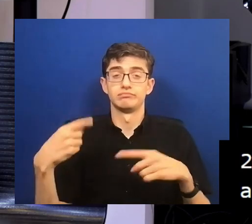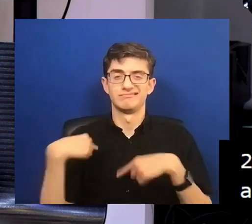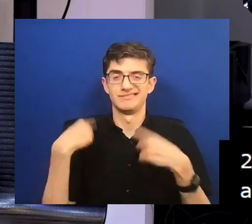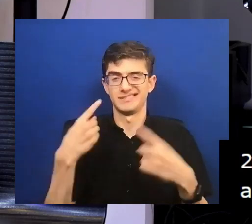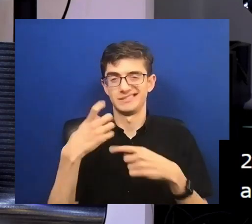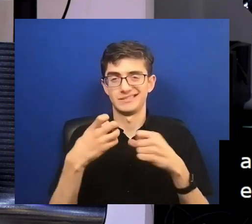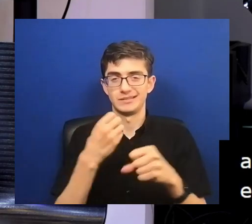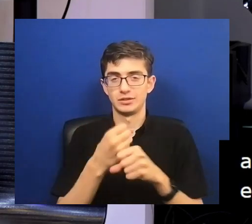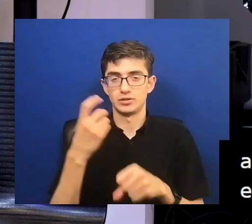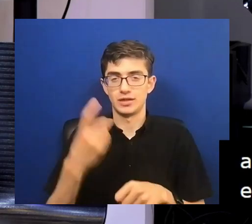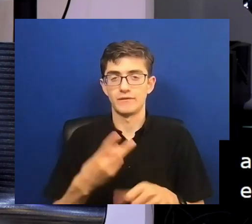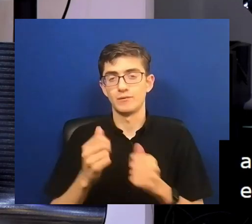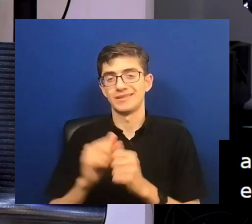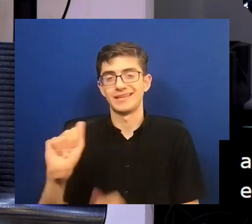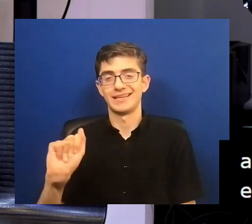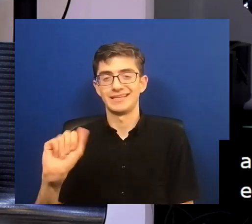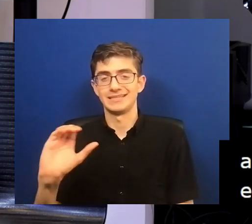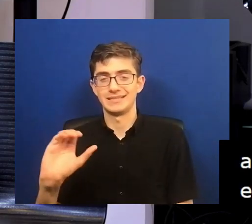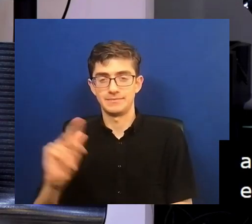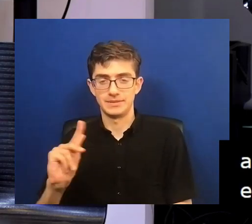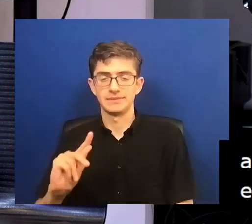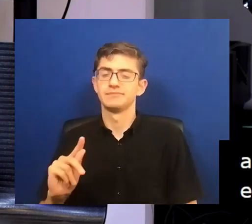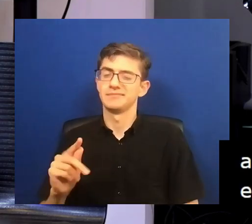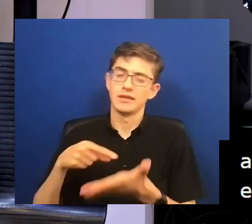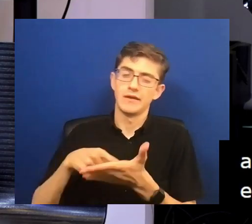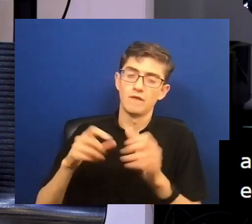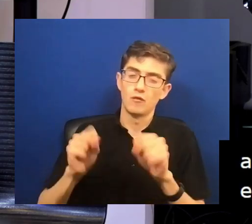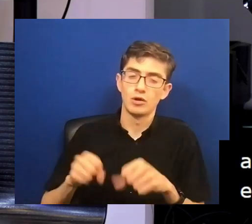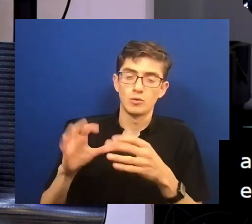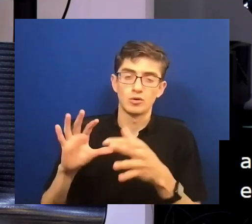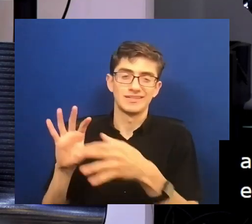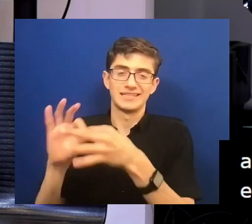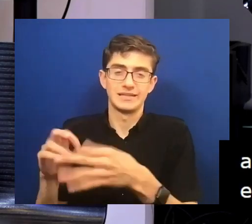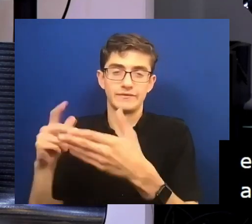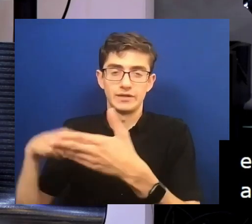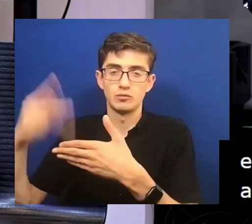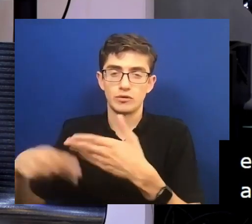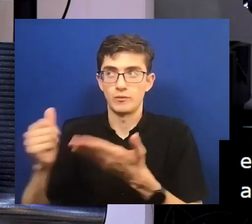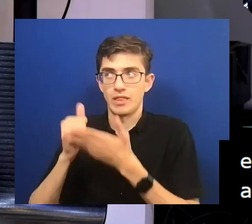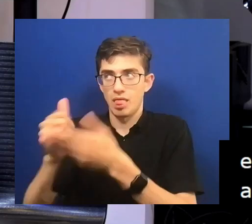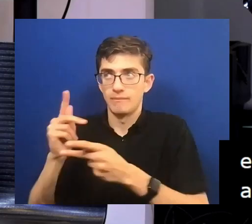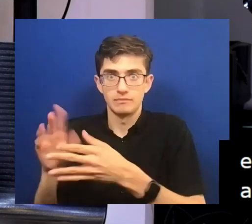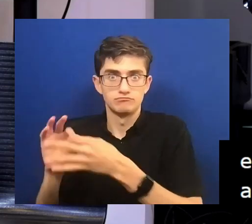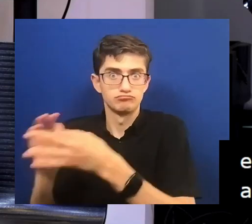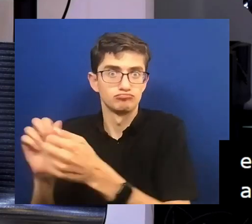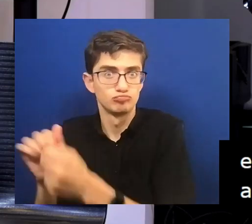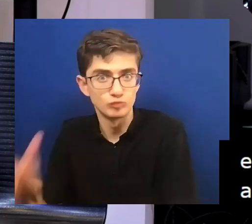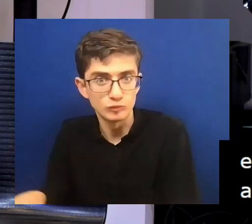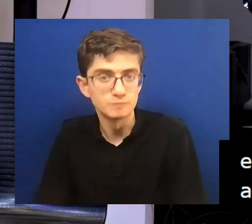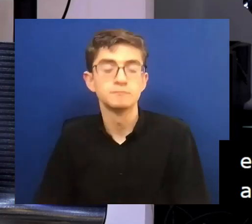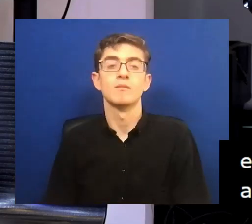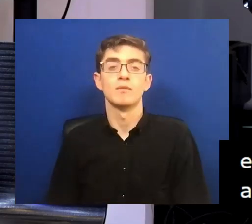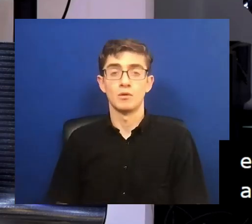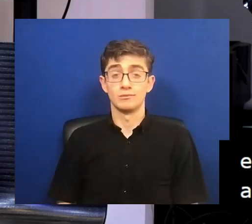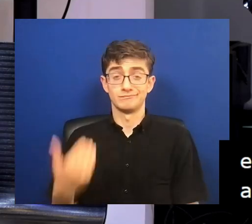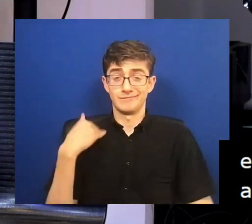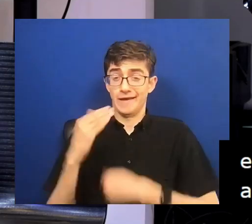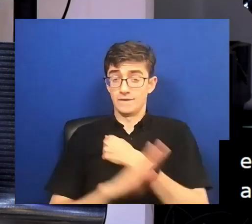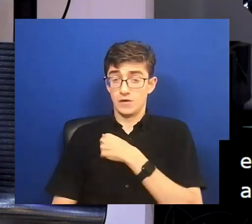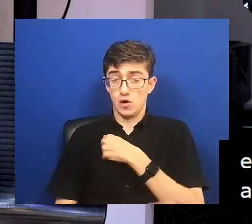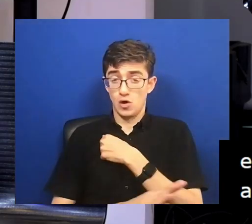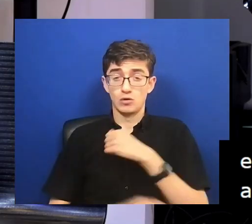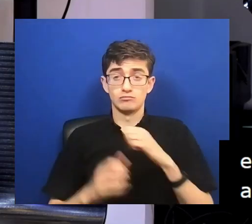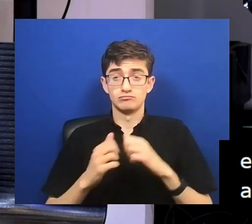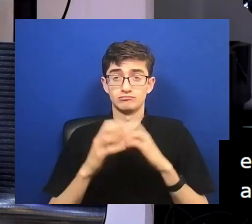the ACP, the Affordable Connectivity Program. So this last fall, we launched a digital navigation